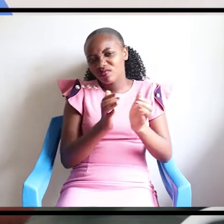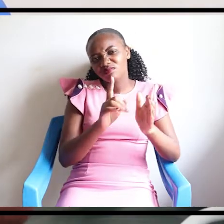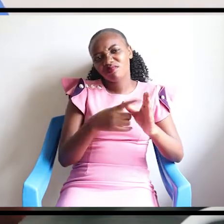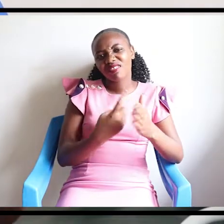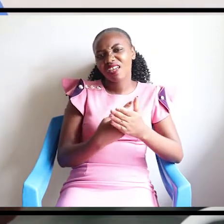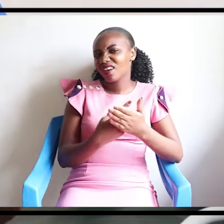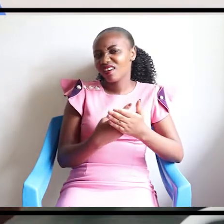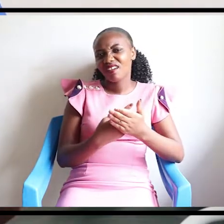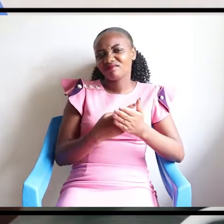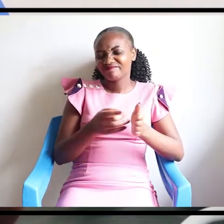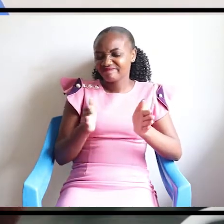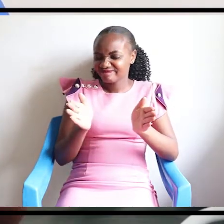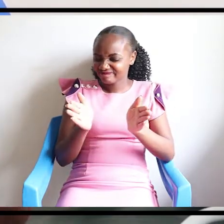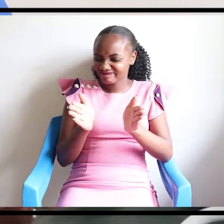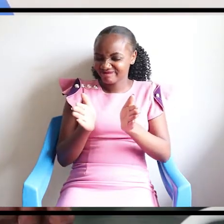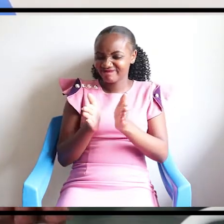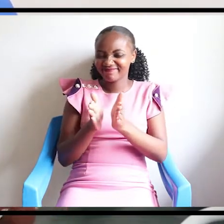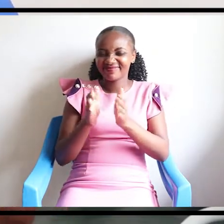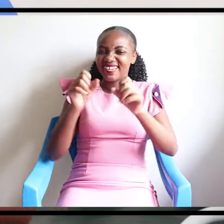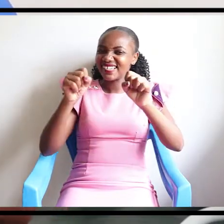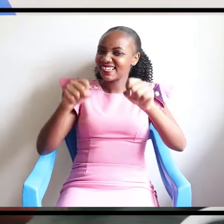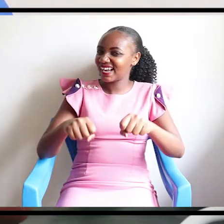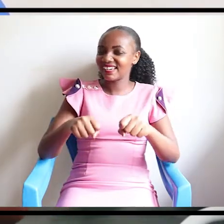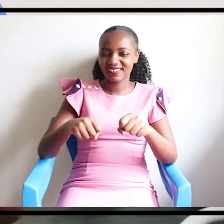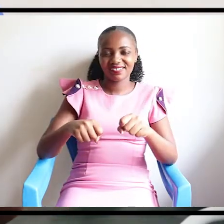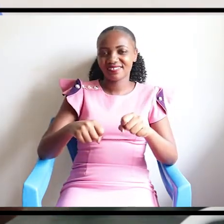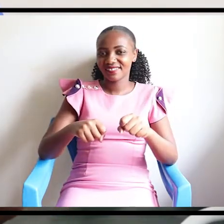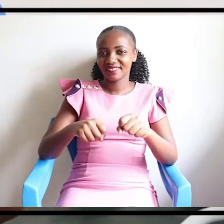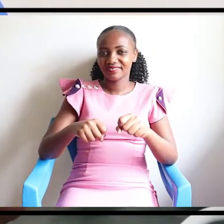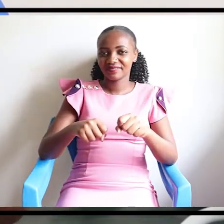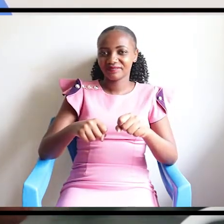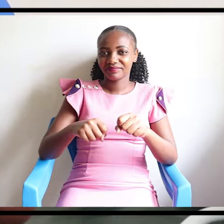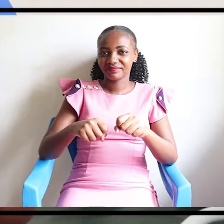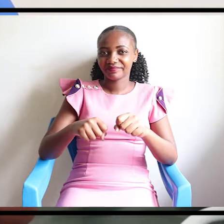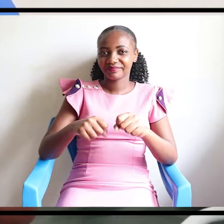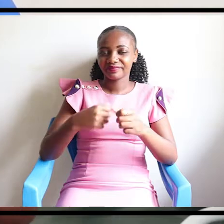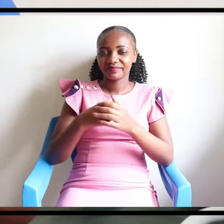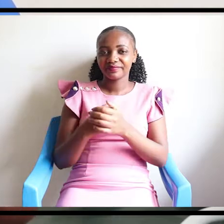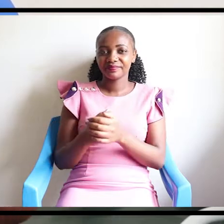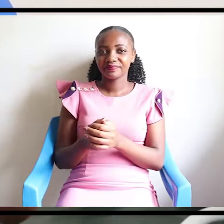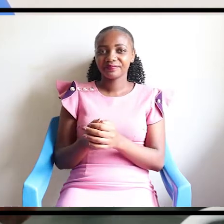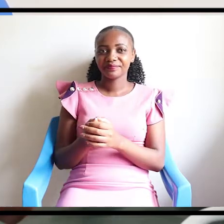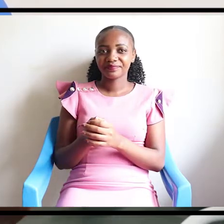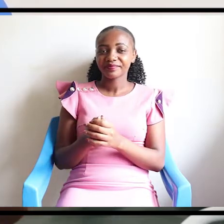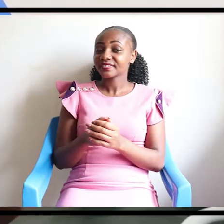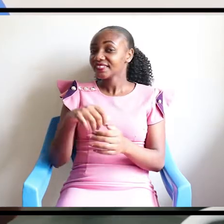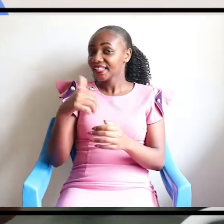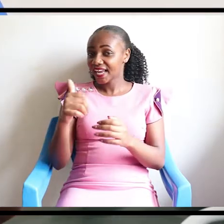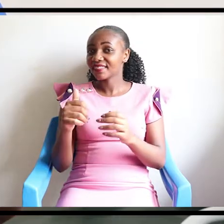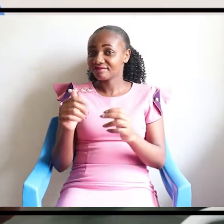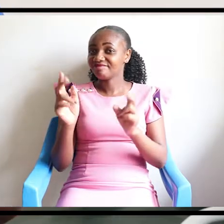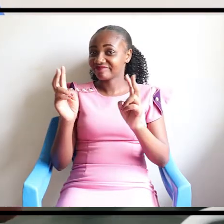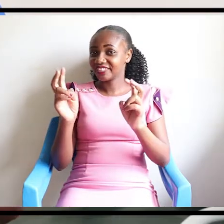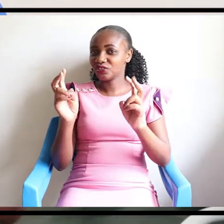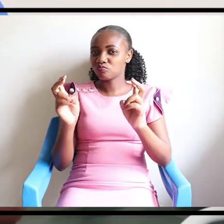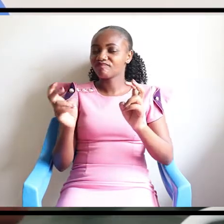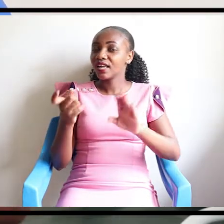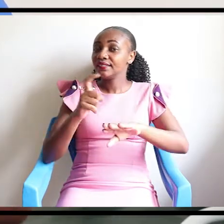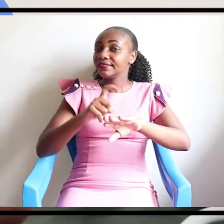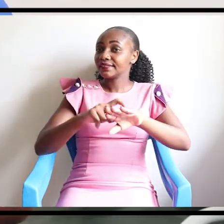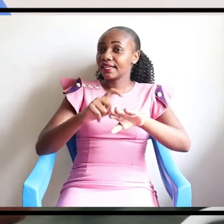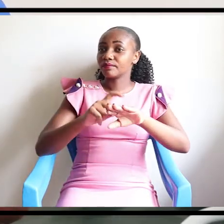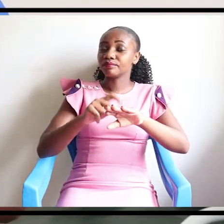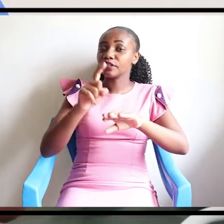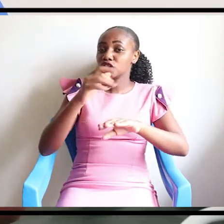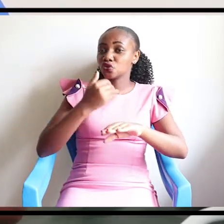lose weight. So gaining and losing is not associated with the family planning methods. Another point to note, in case you